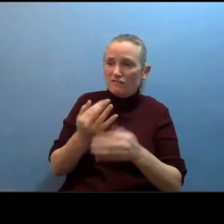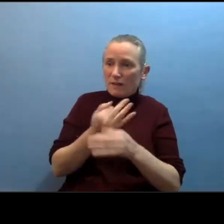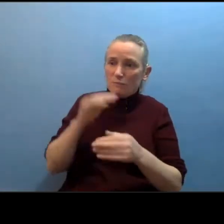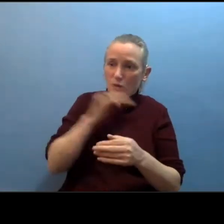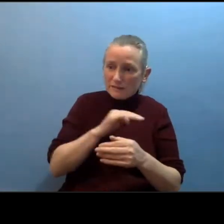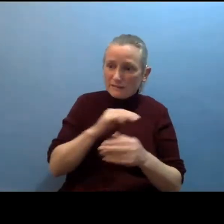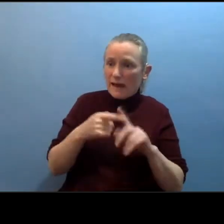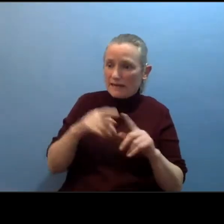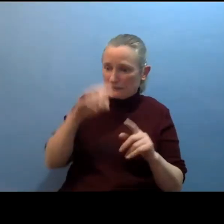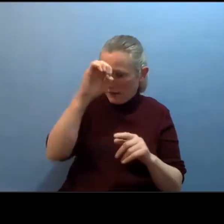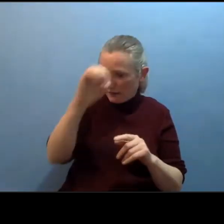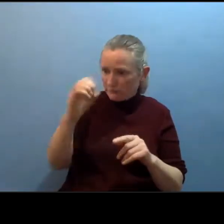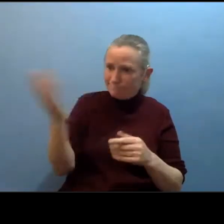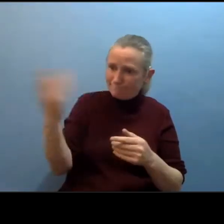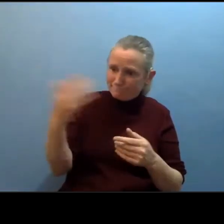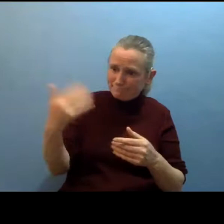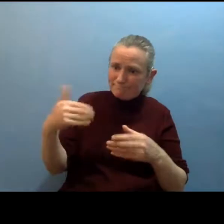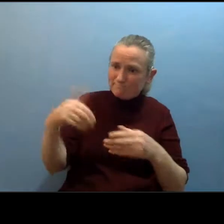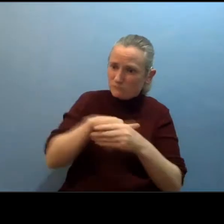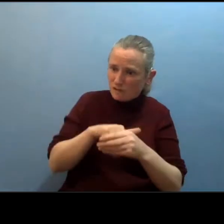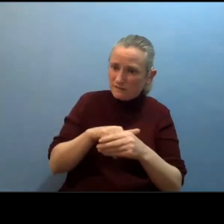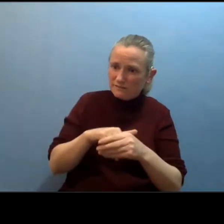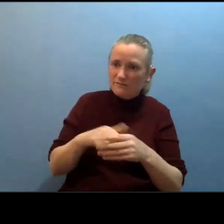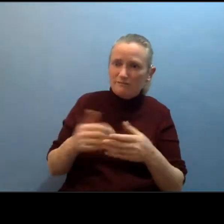expectations for her to engage.